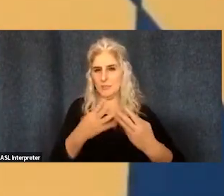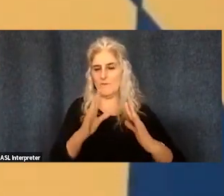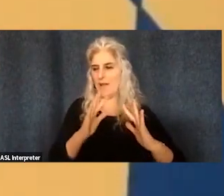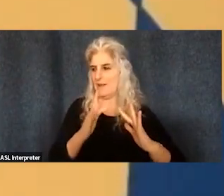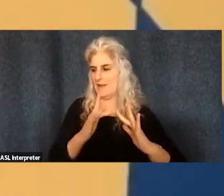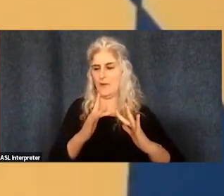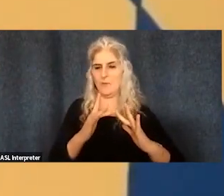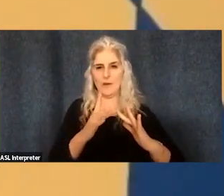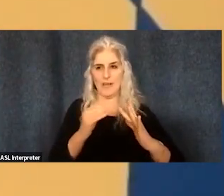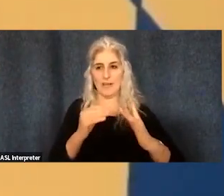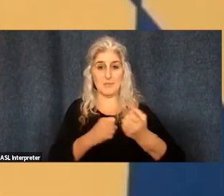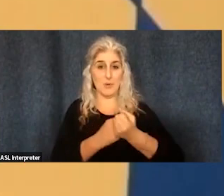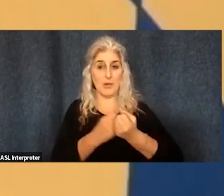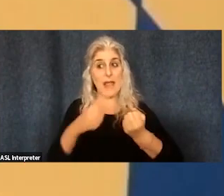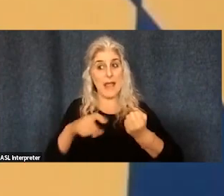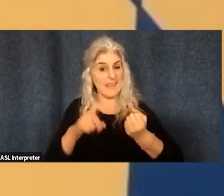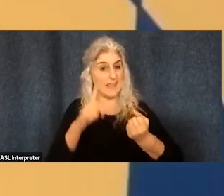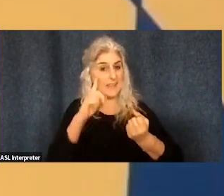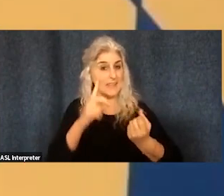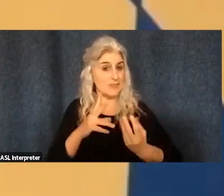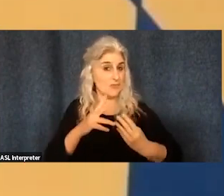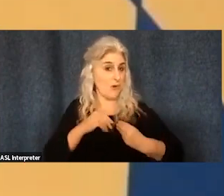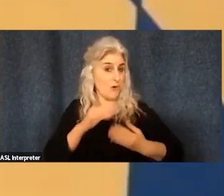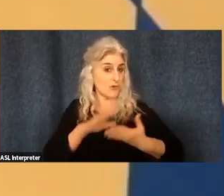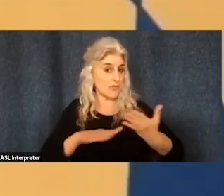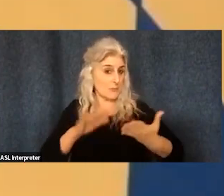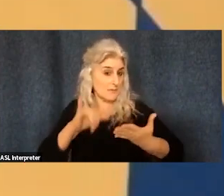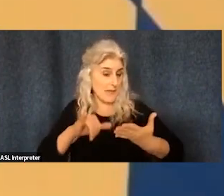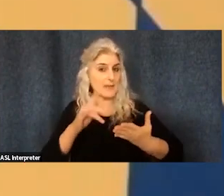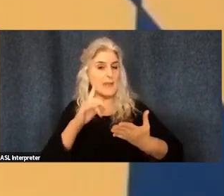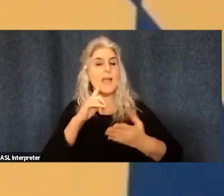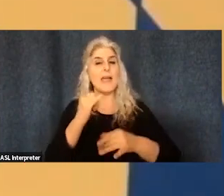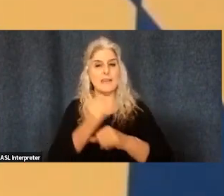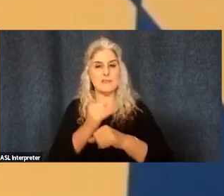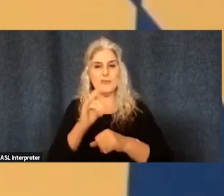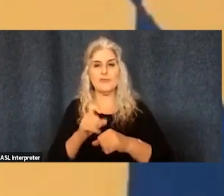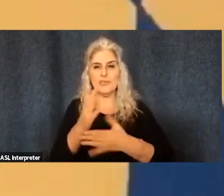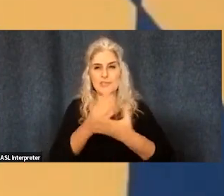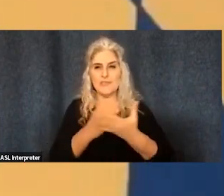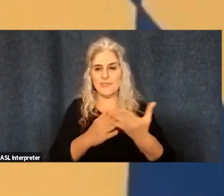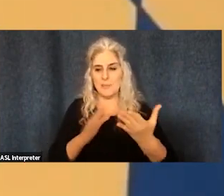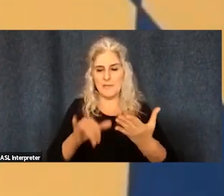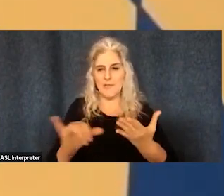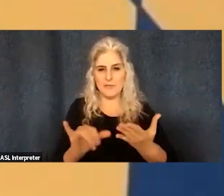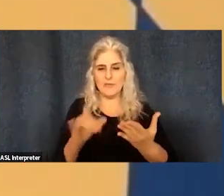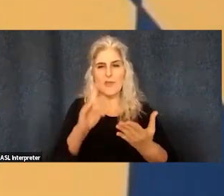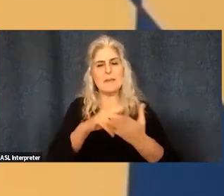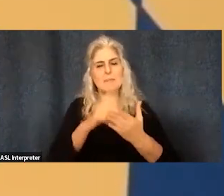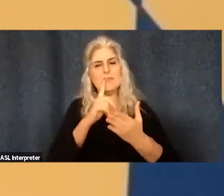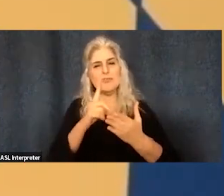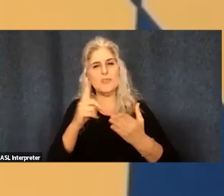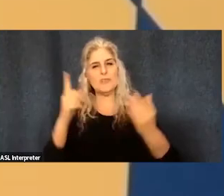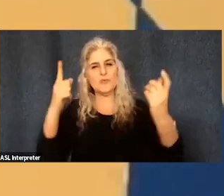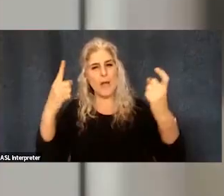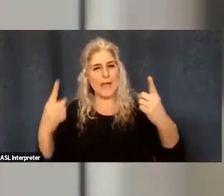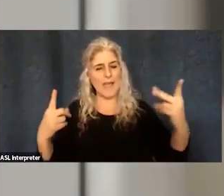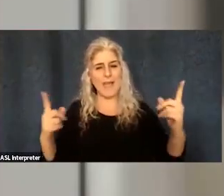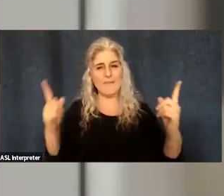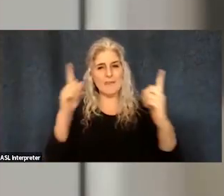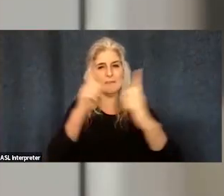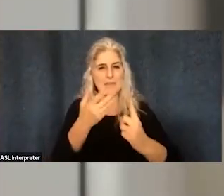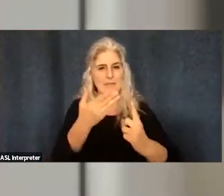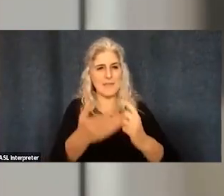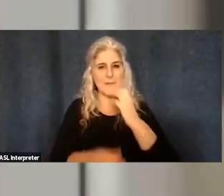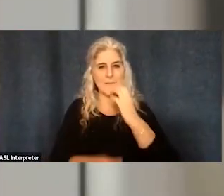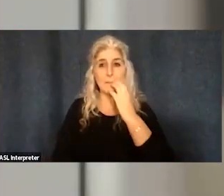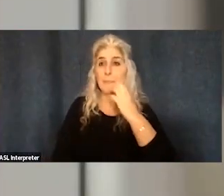And they need to own some of that, and institutions need to own some of that as well. So that we can meet halfway there. Great. Well, I think we